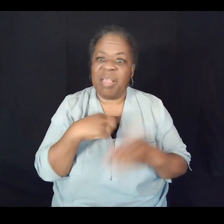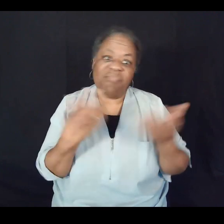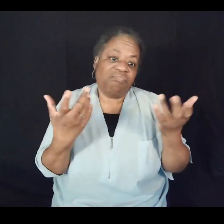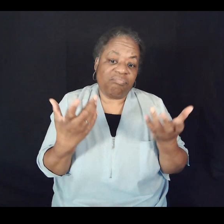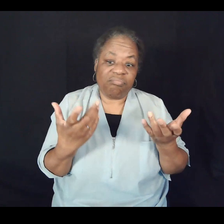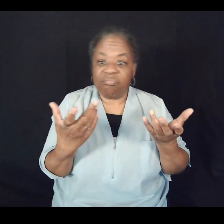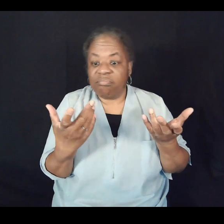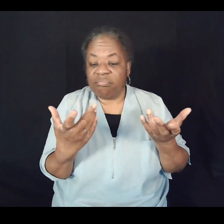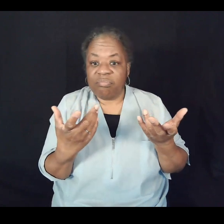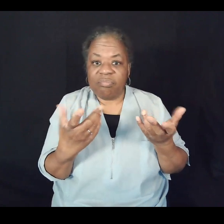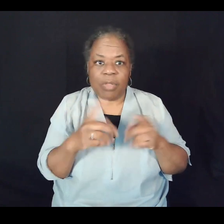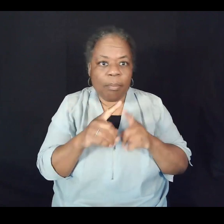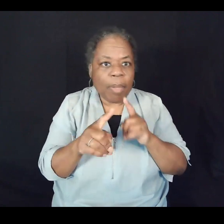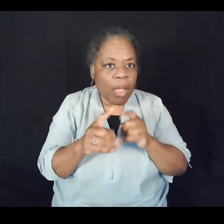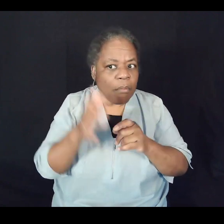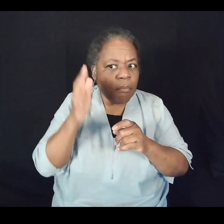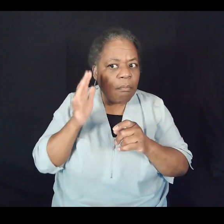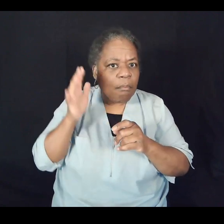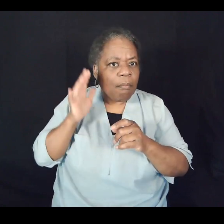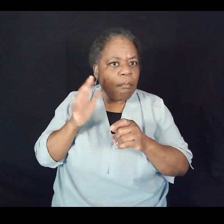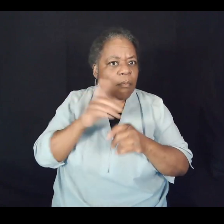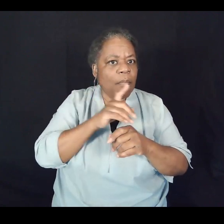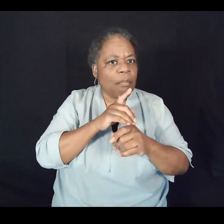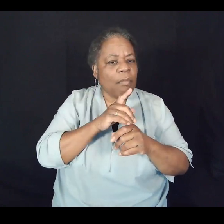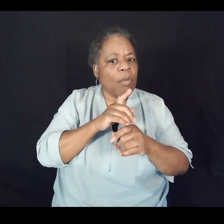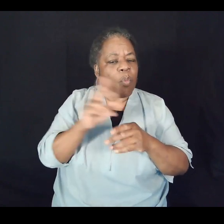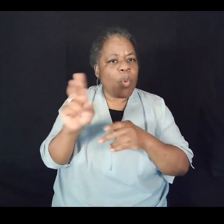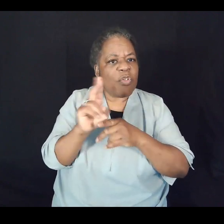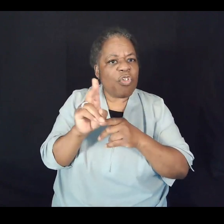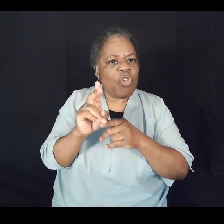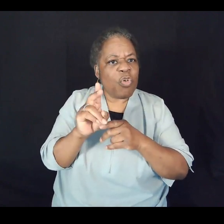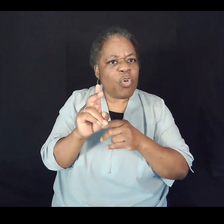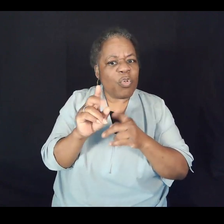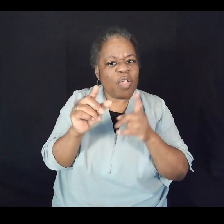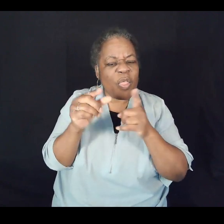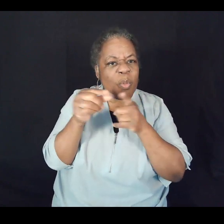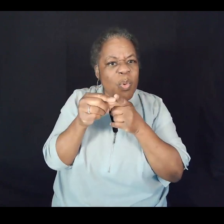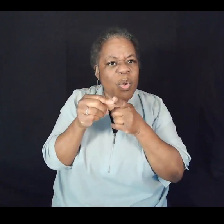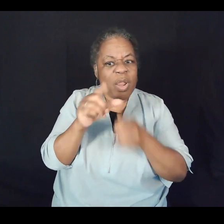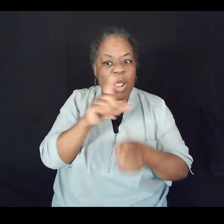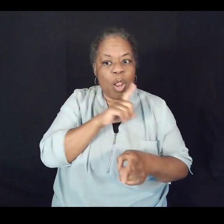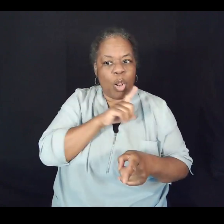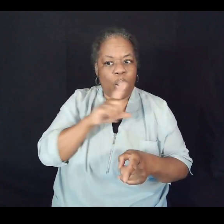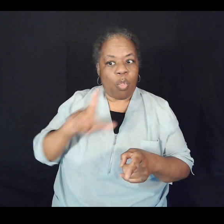ancient world, when you use Lord in the uppercase Lord, in the ultimate sense,